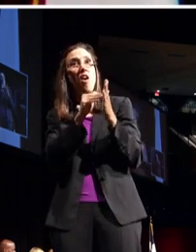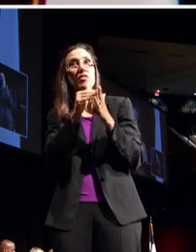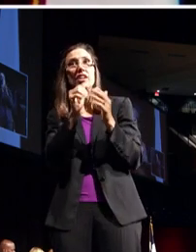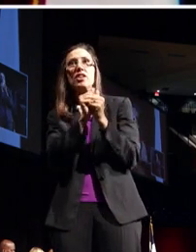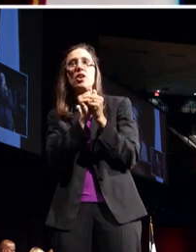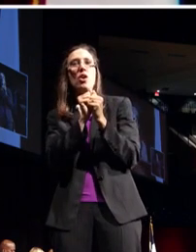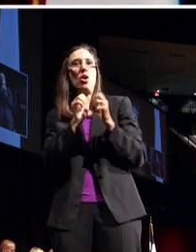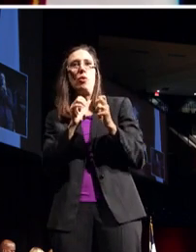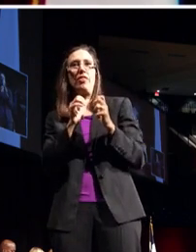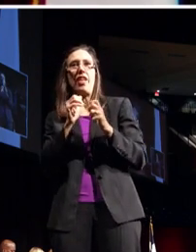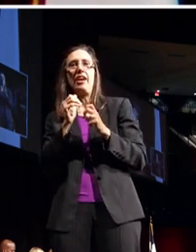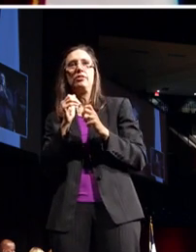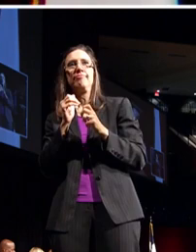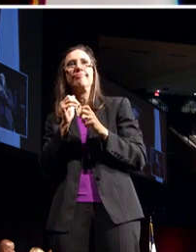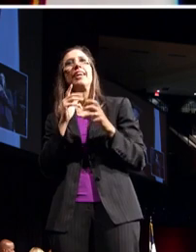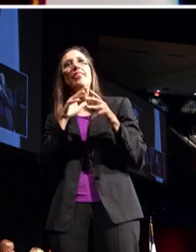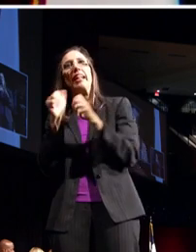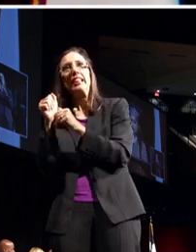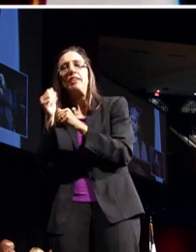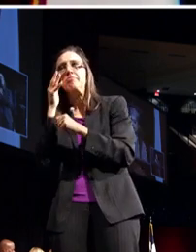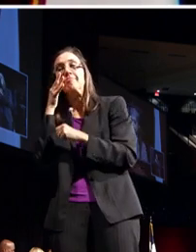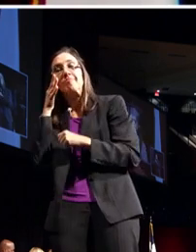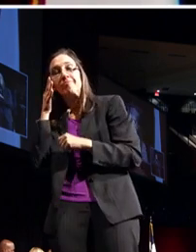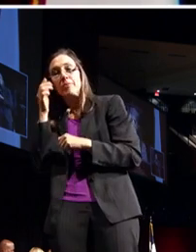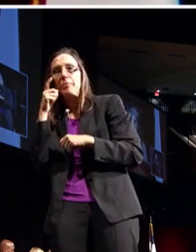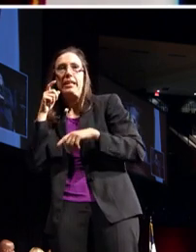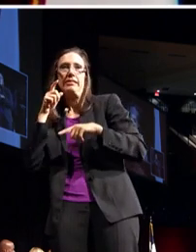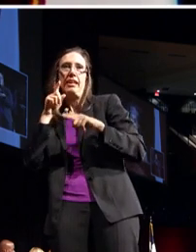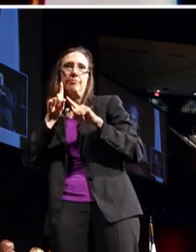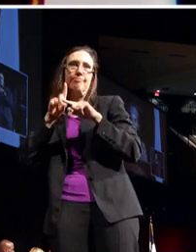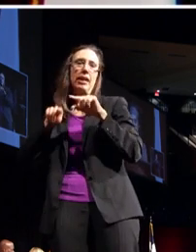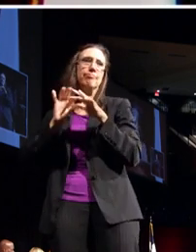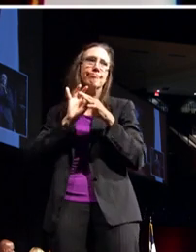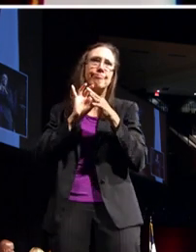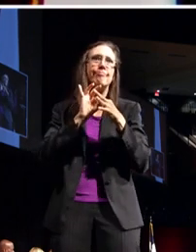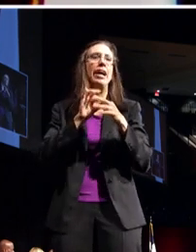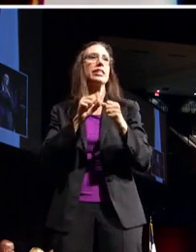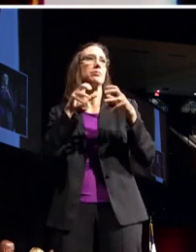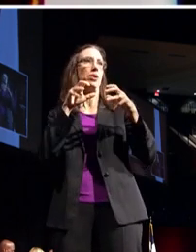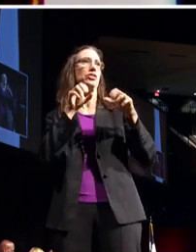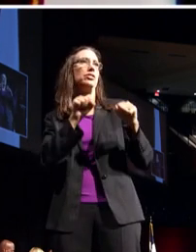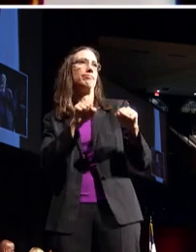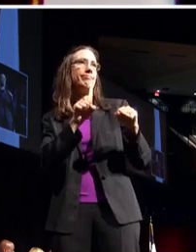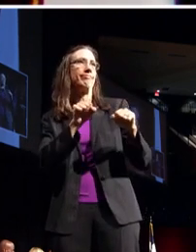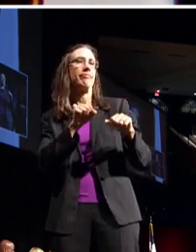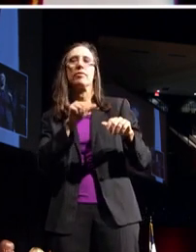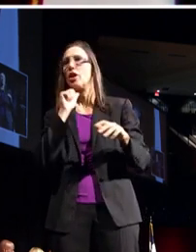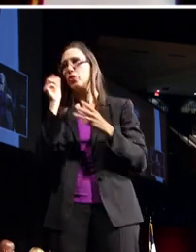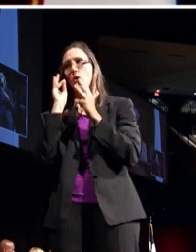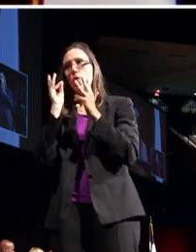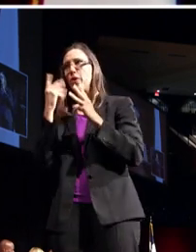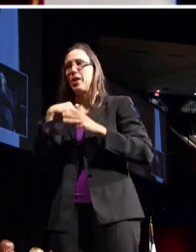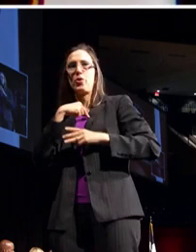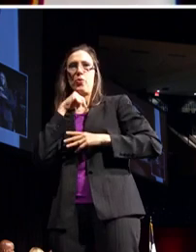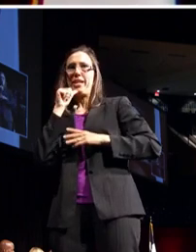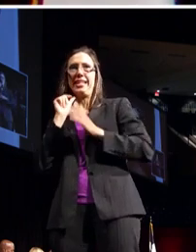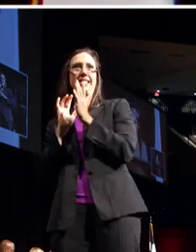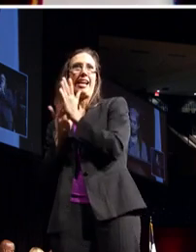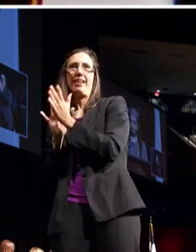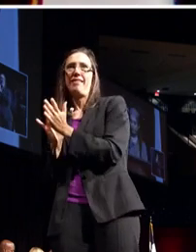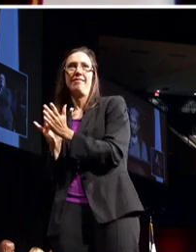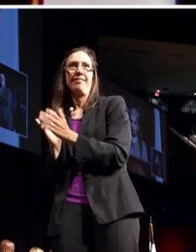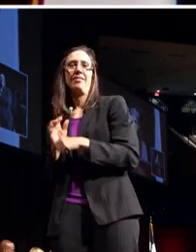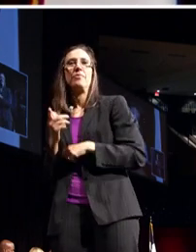without the house wiping their own tears away because they weren't able to be there for us as much as they wanted to, don't worry. We didn't take that for